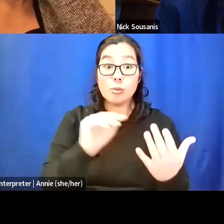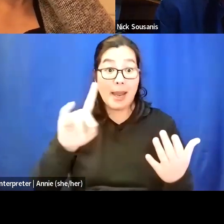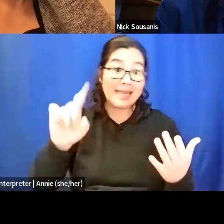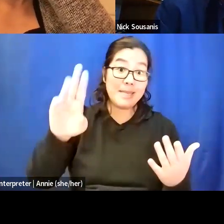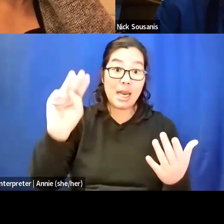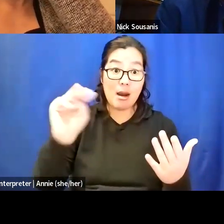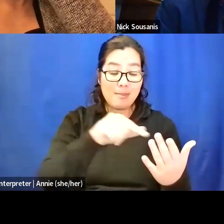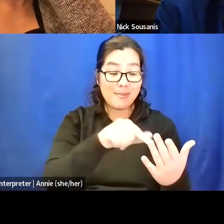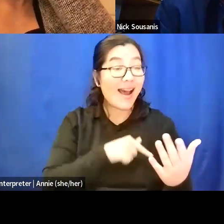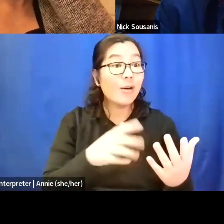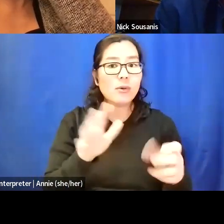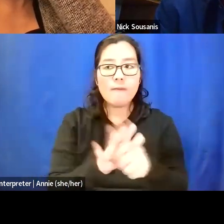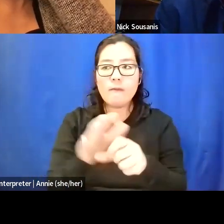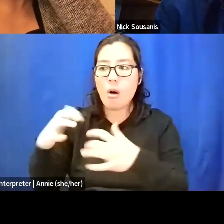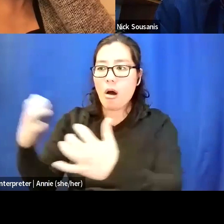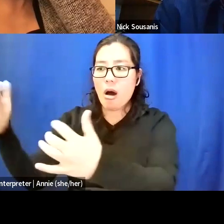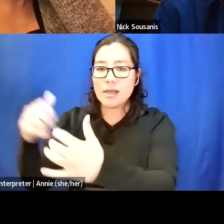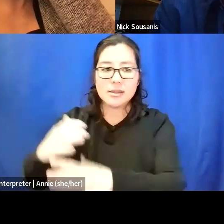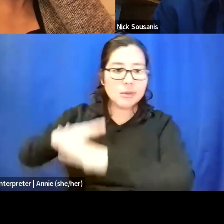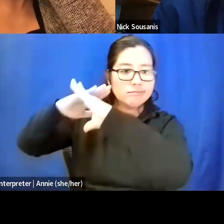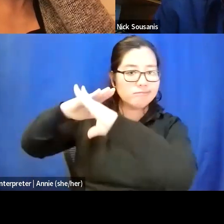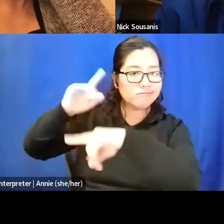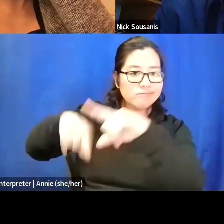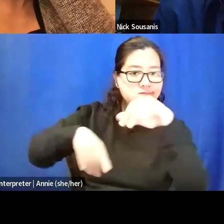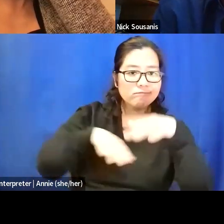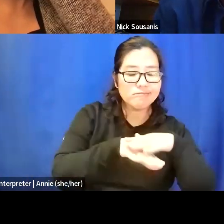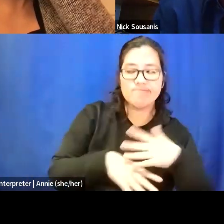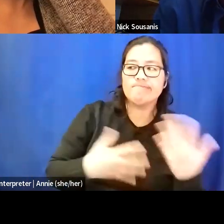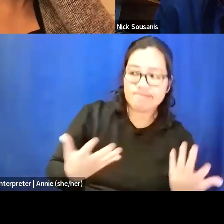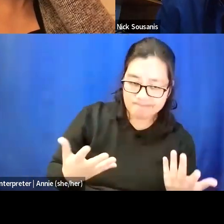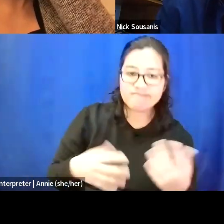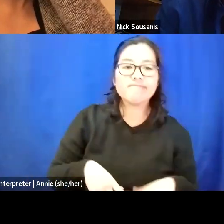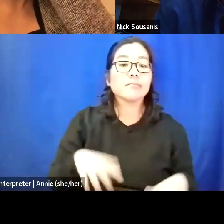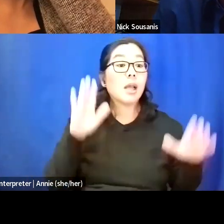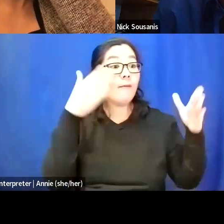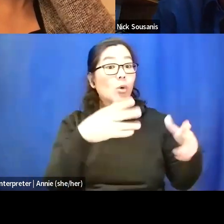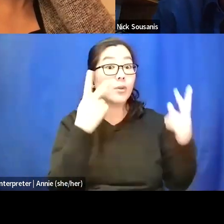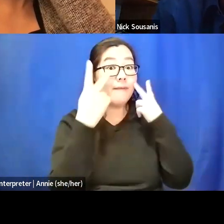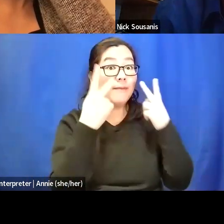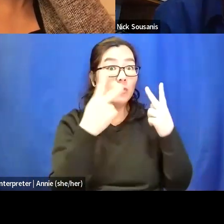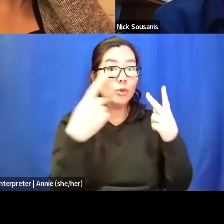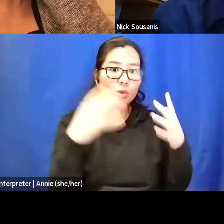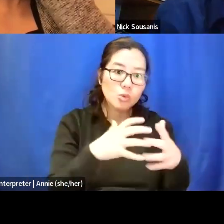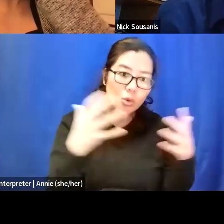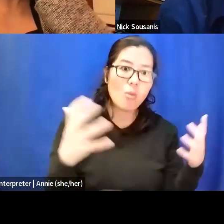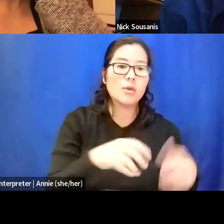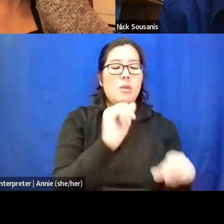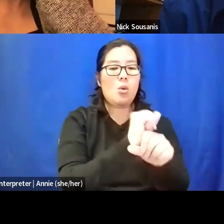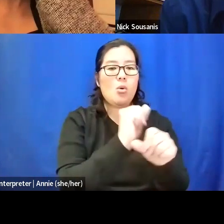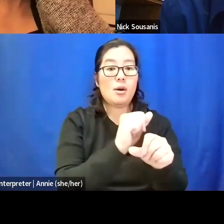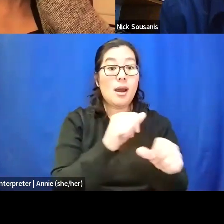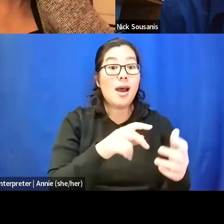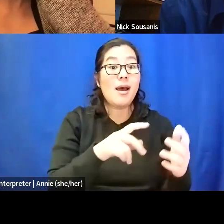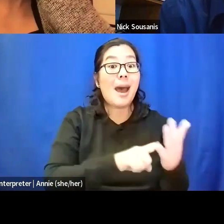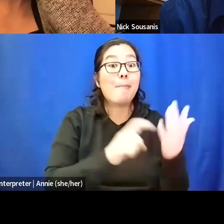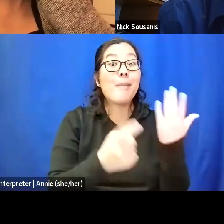it really left out altogether. And the fact that I focused on the visual for so much of the work, my whole metaphor really made